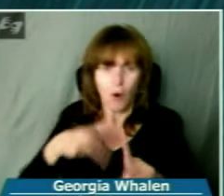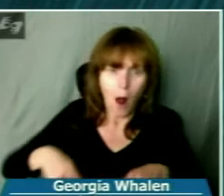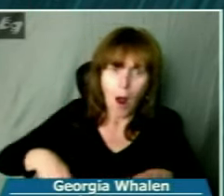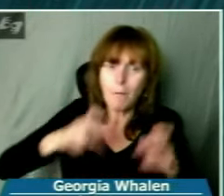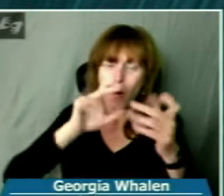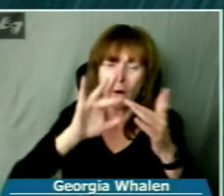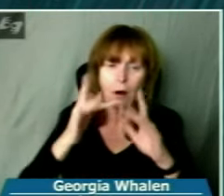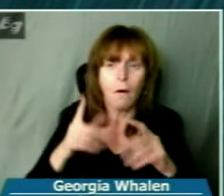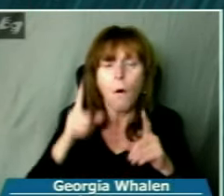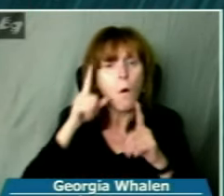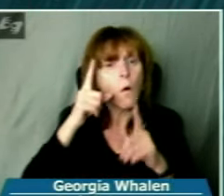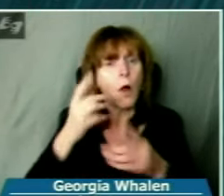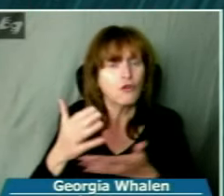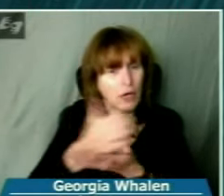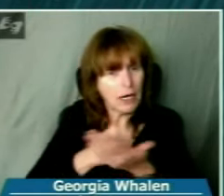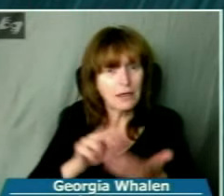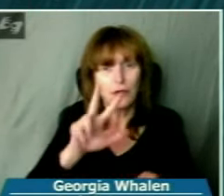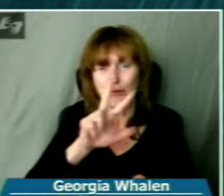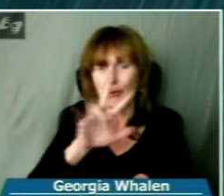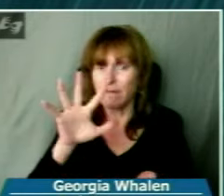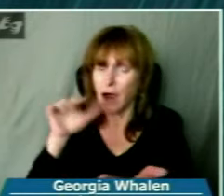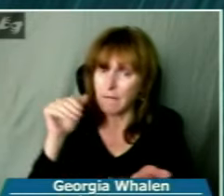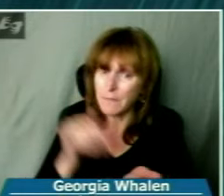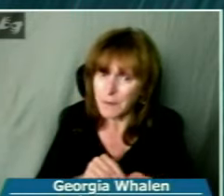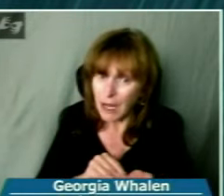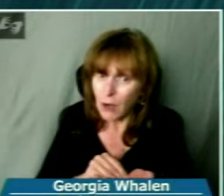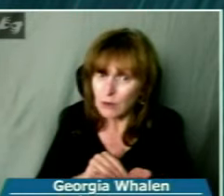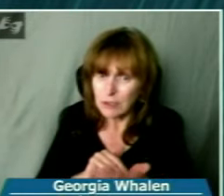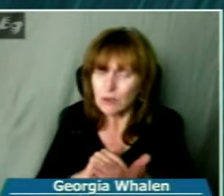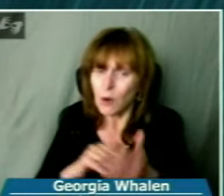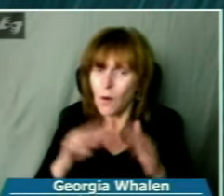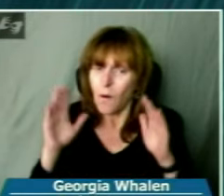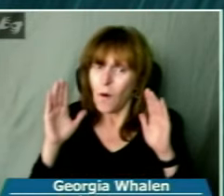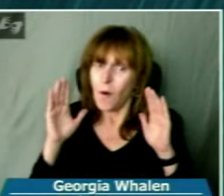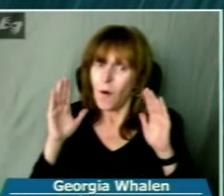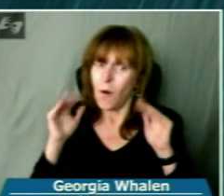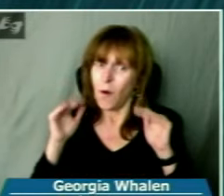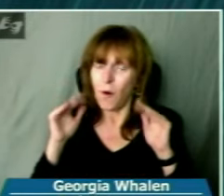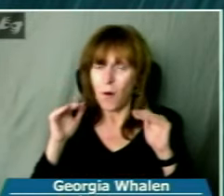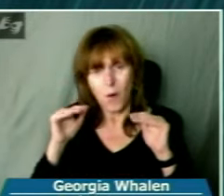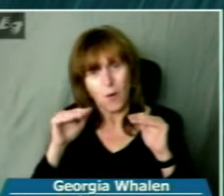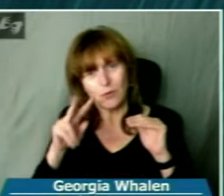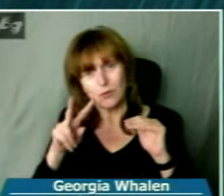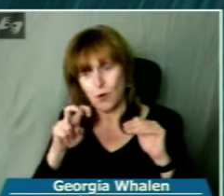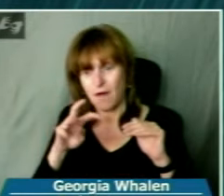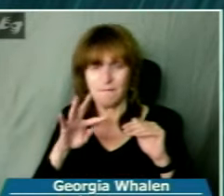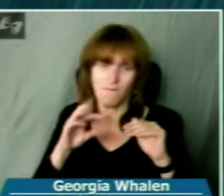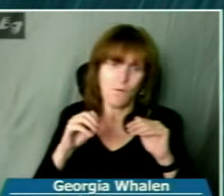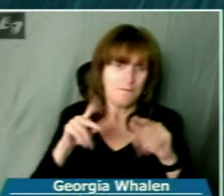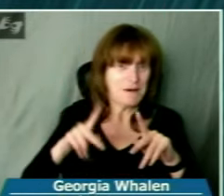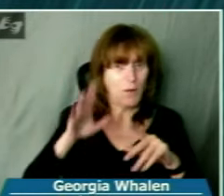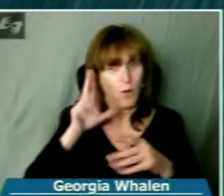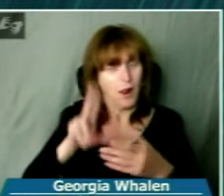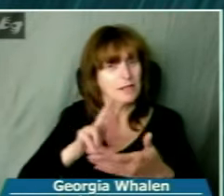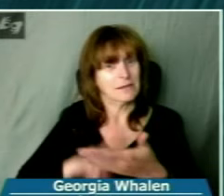some $35,000 and are hoping to get about 250 people to sign up. So a worthy organization,